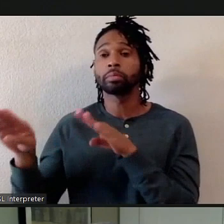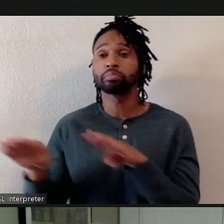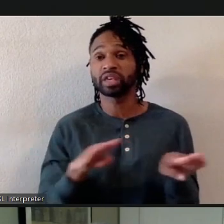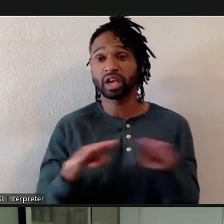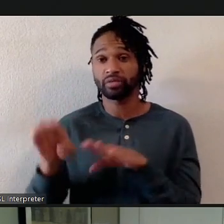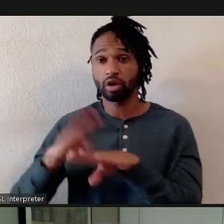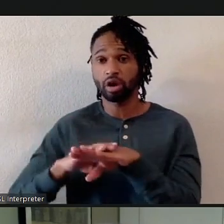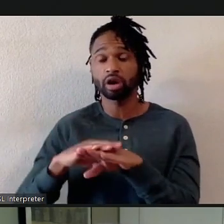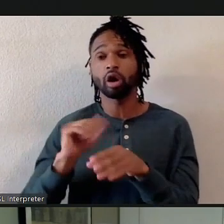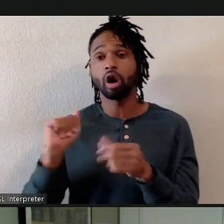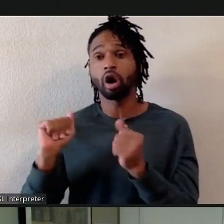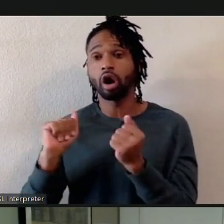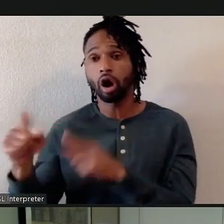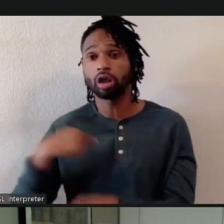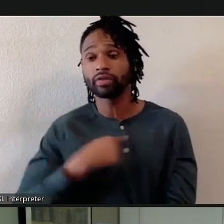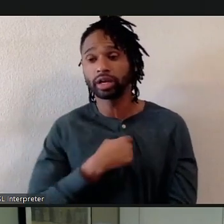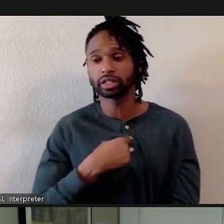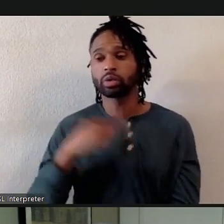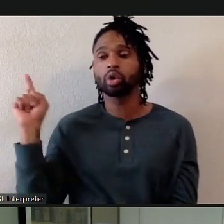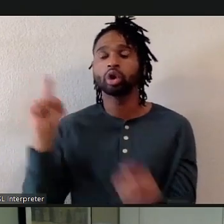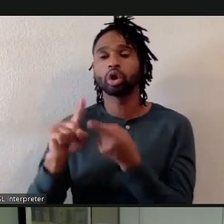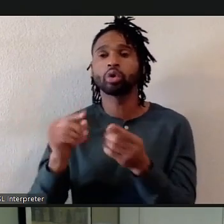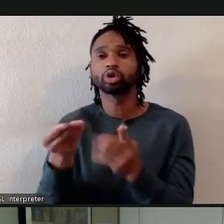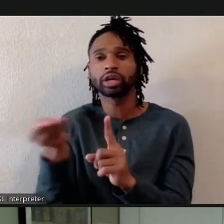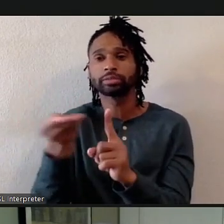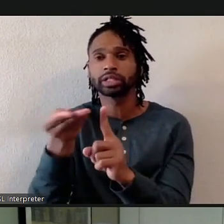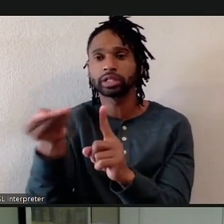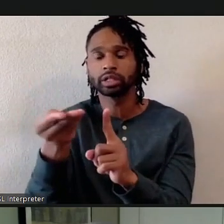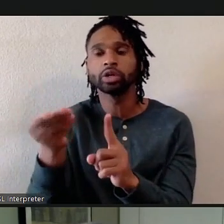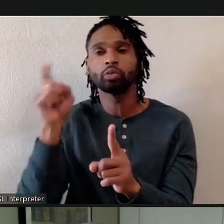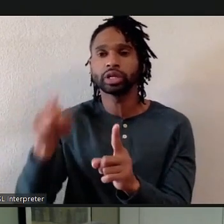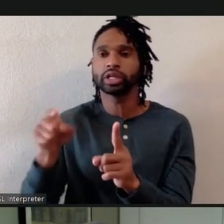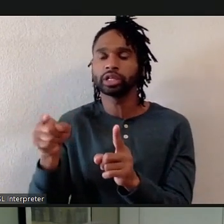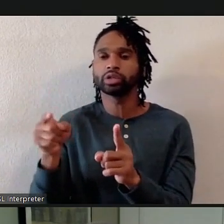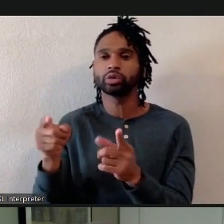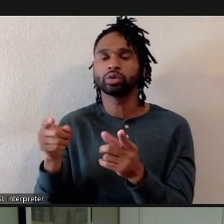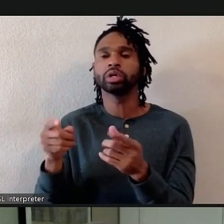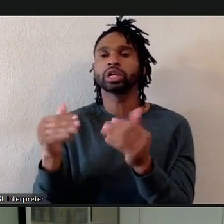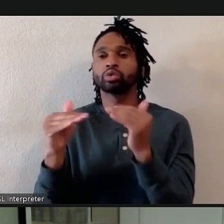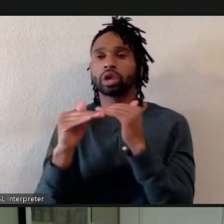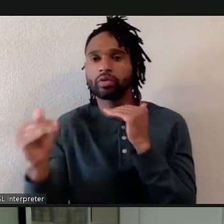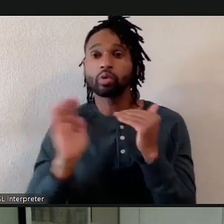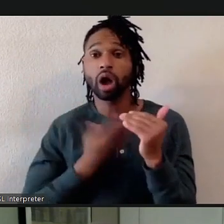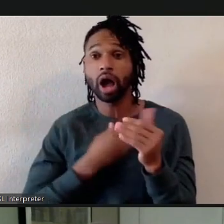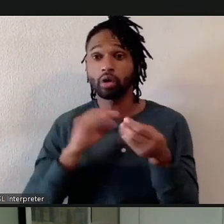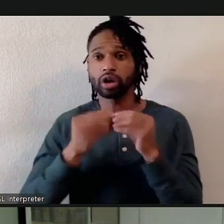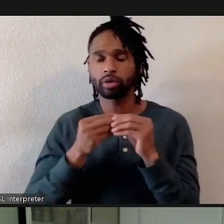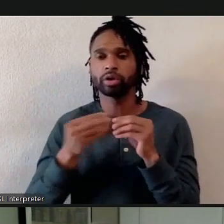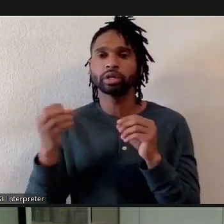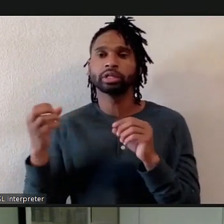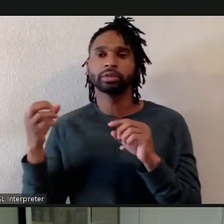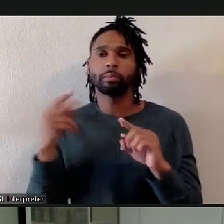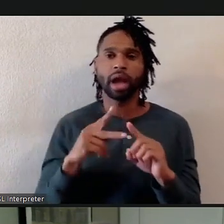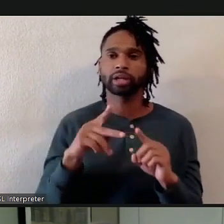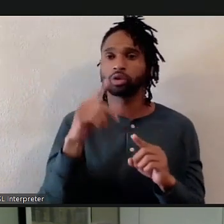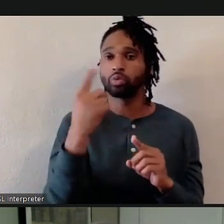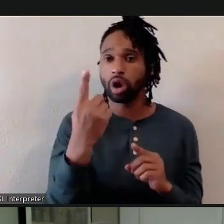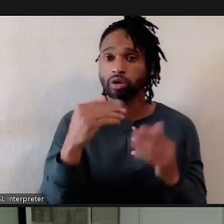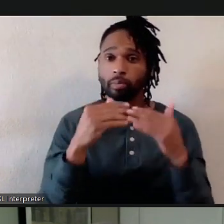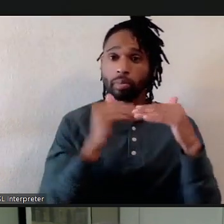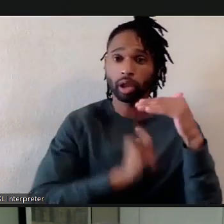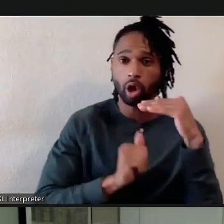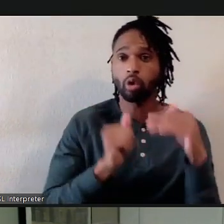all of us that will lower transmission. We need to head to a level where the R number is back to 1 or below 1,